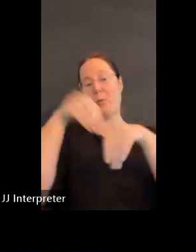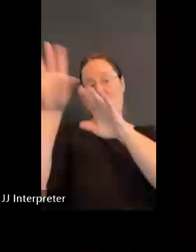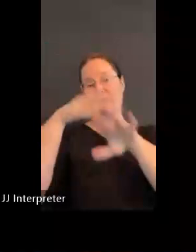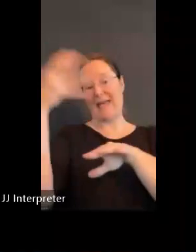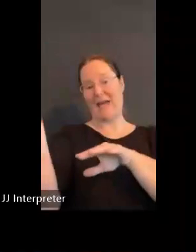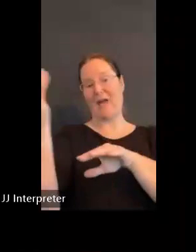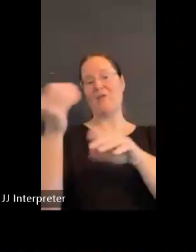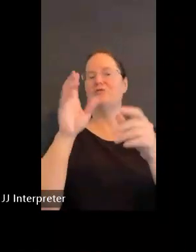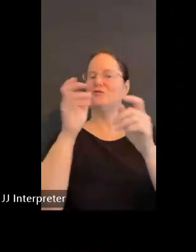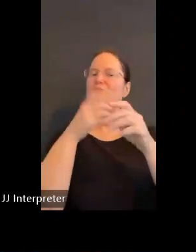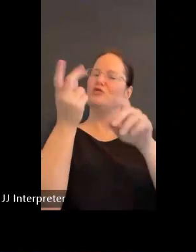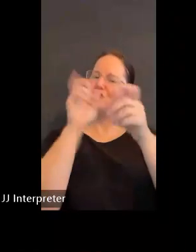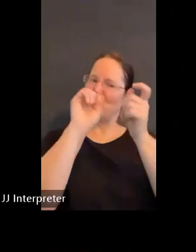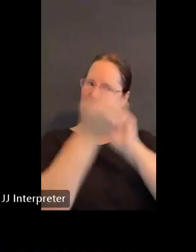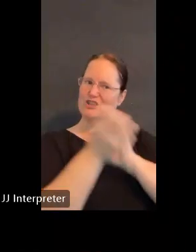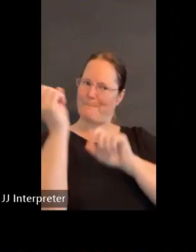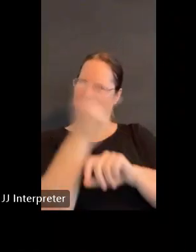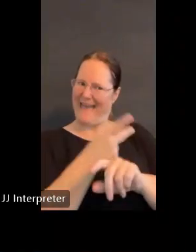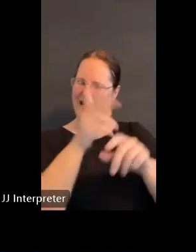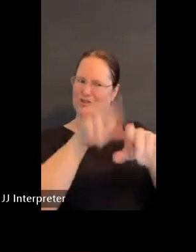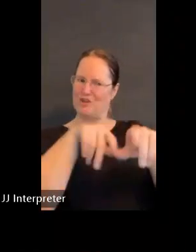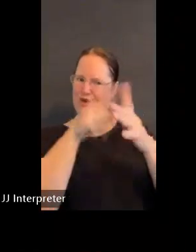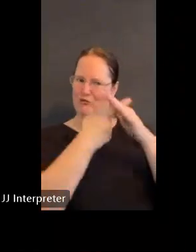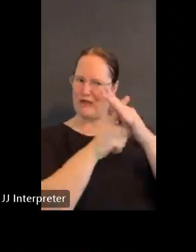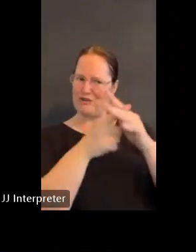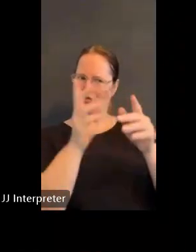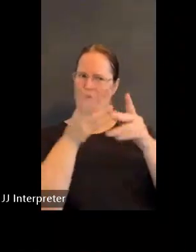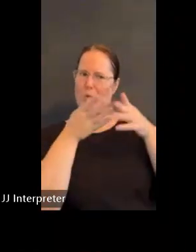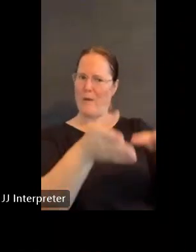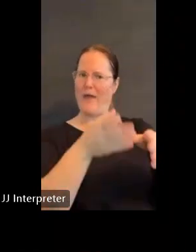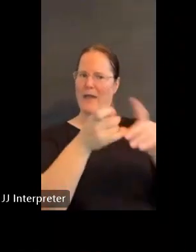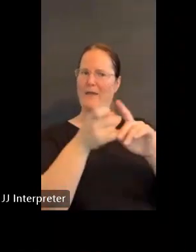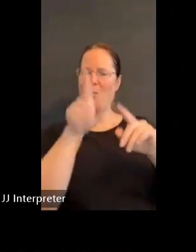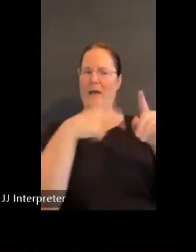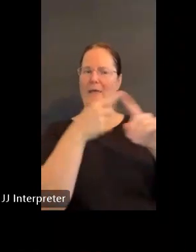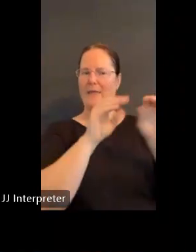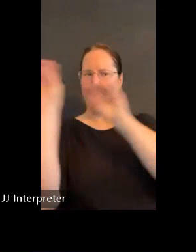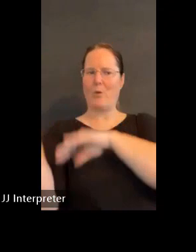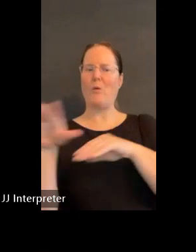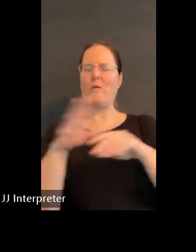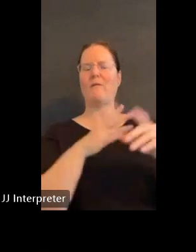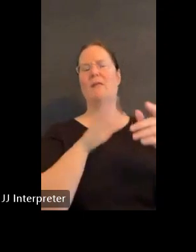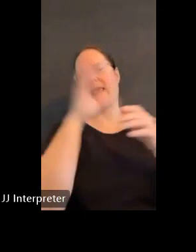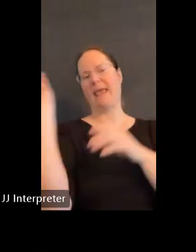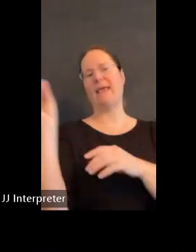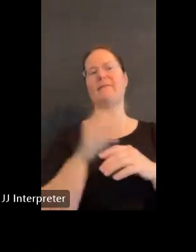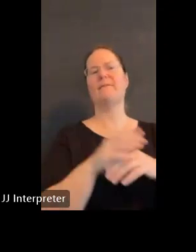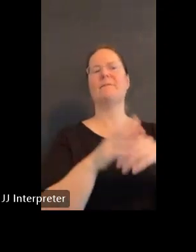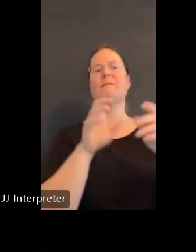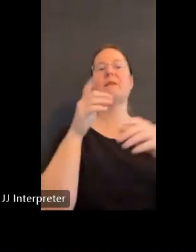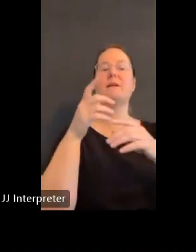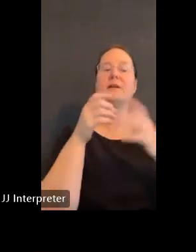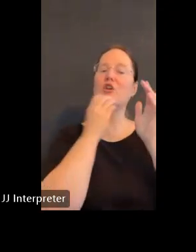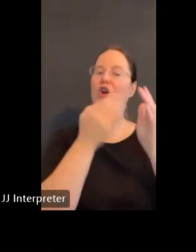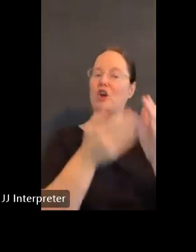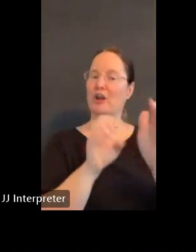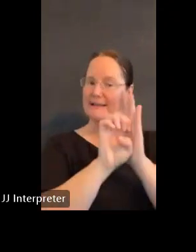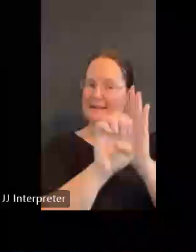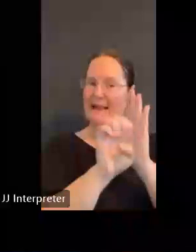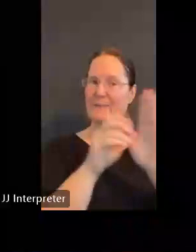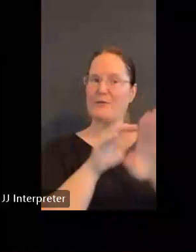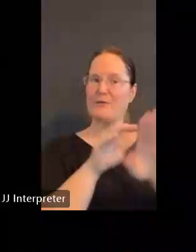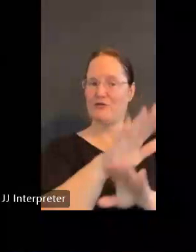And we covered both of the examples in the chat already, grab bars in the bathroom, as well as a ramp. Those are some great examples of